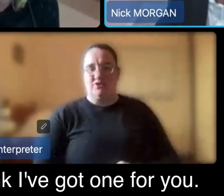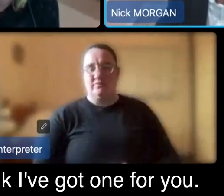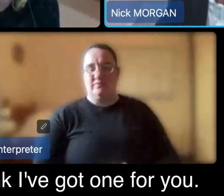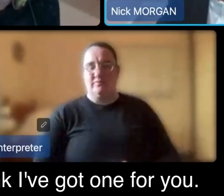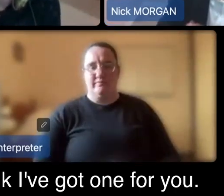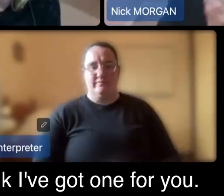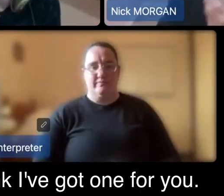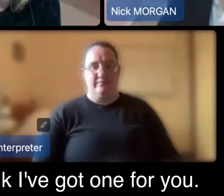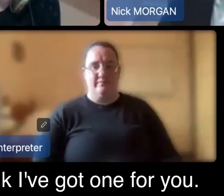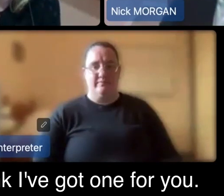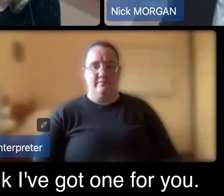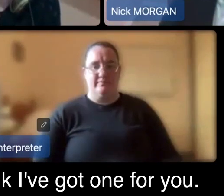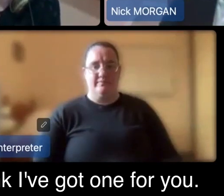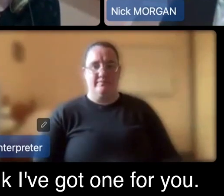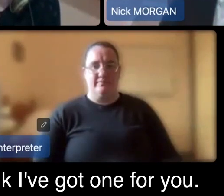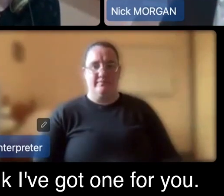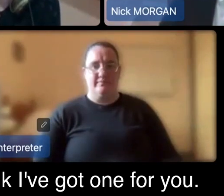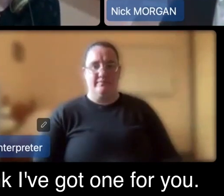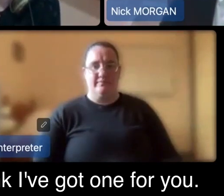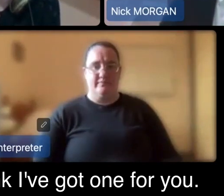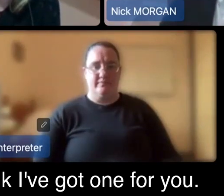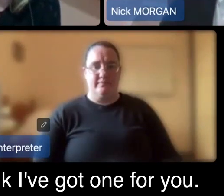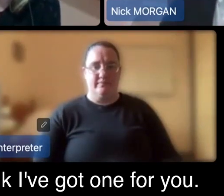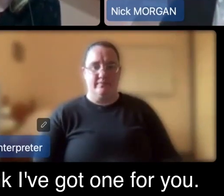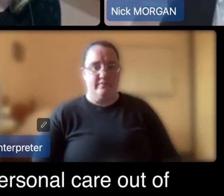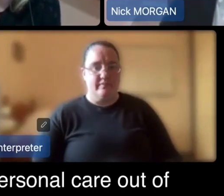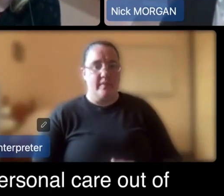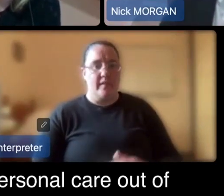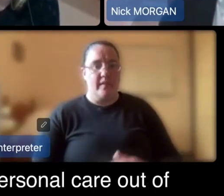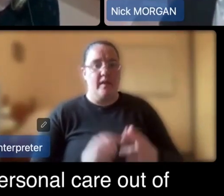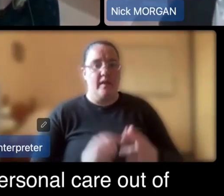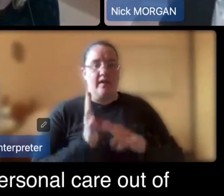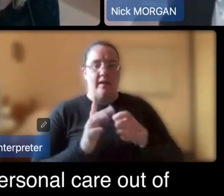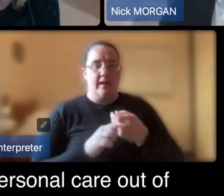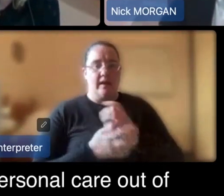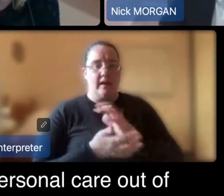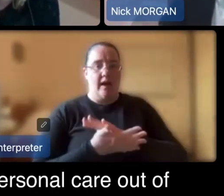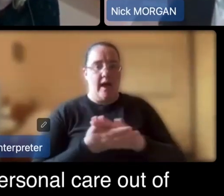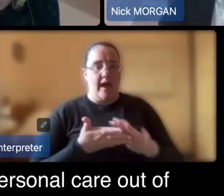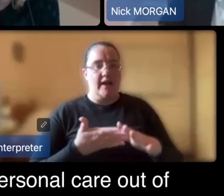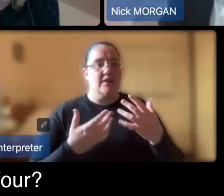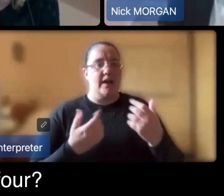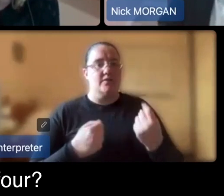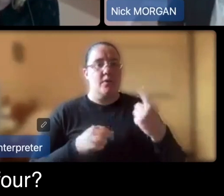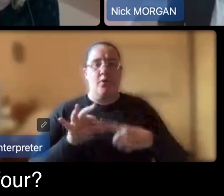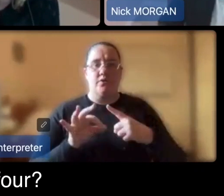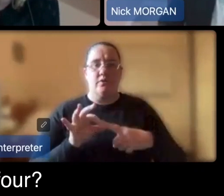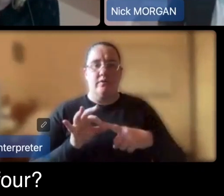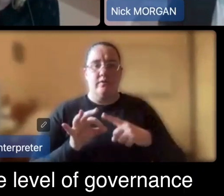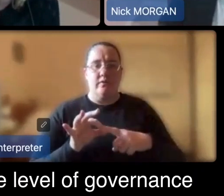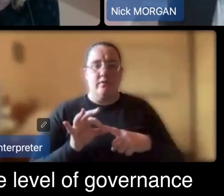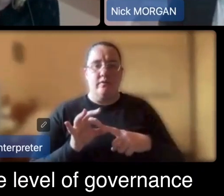good. Karen, I think I've got one for you. Is there scope to shift personal care out of category